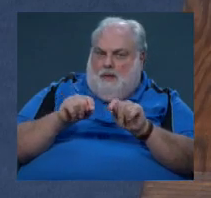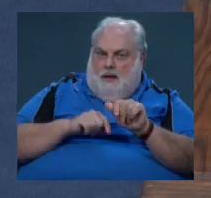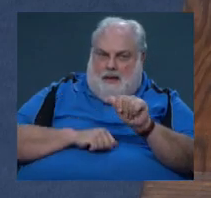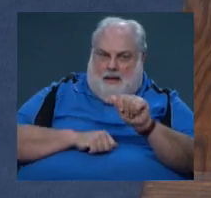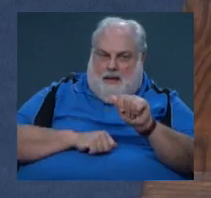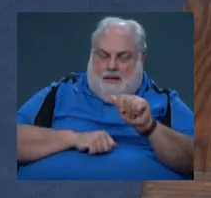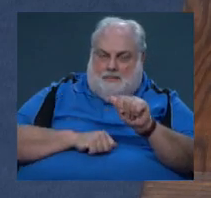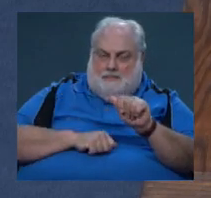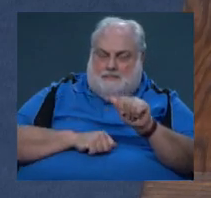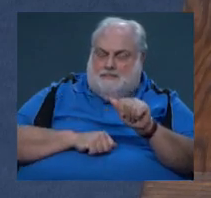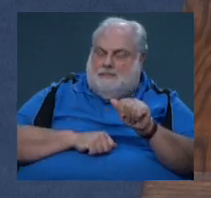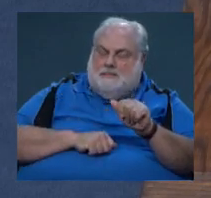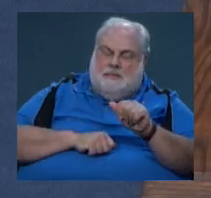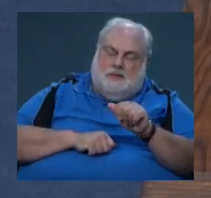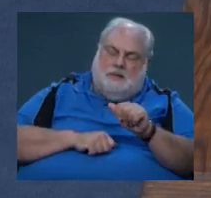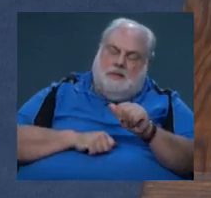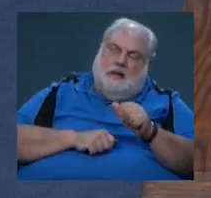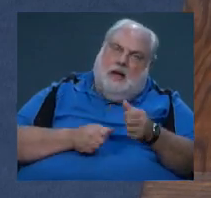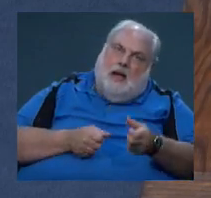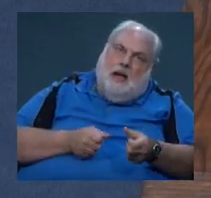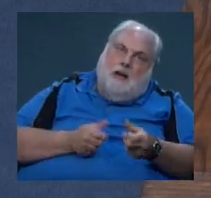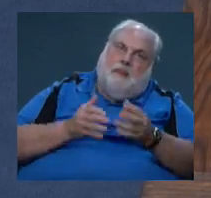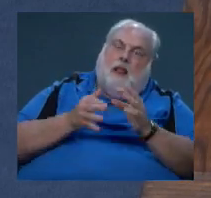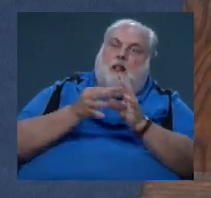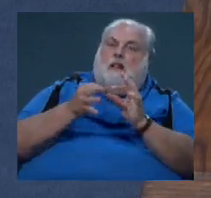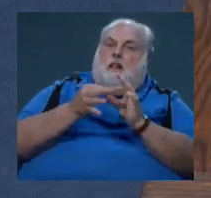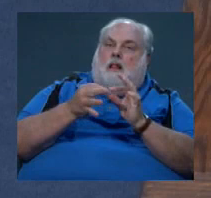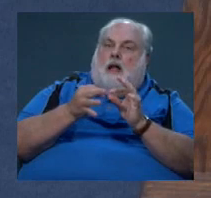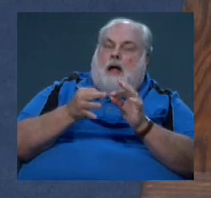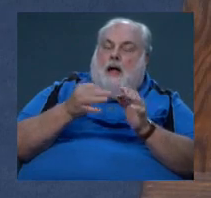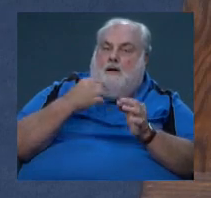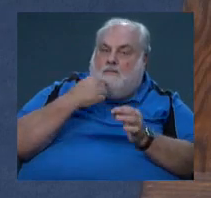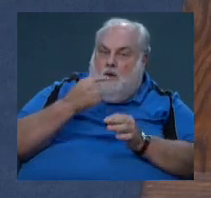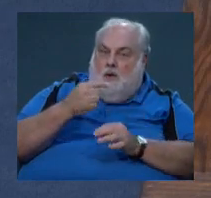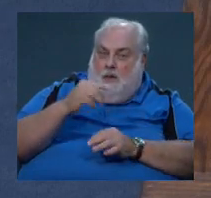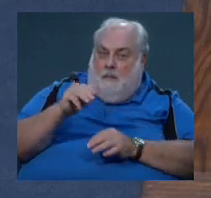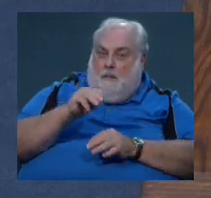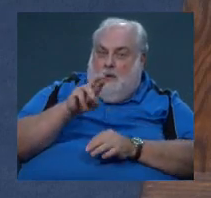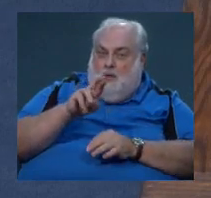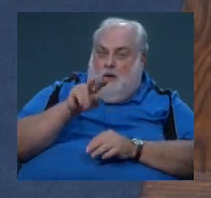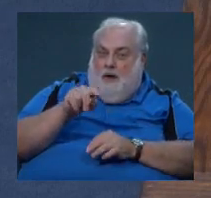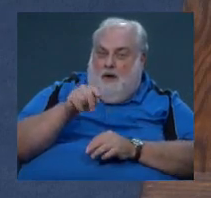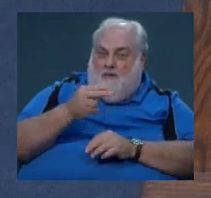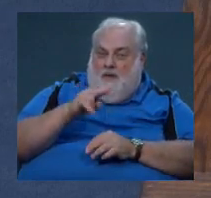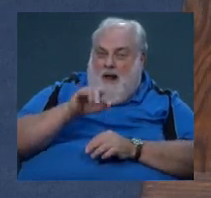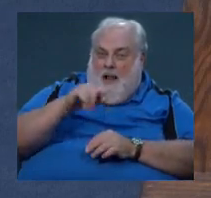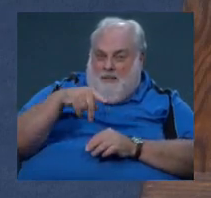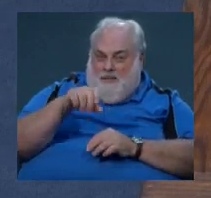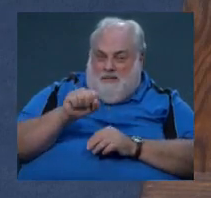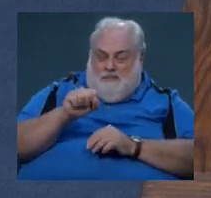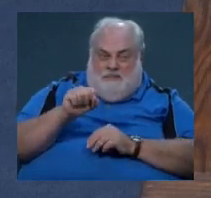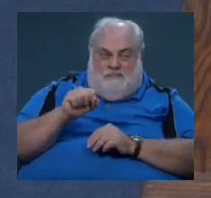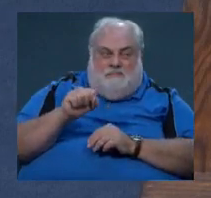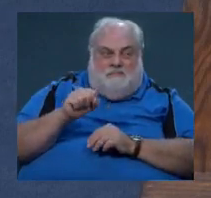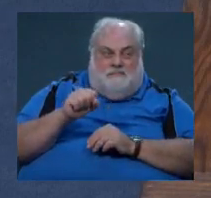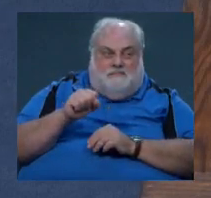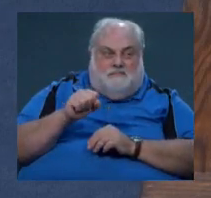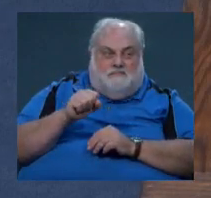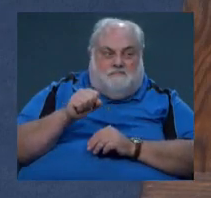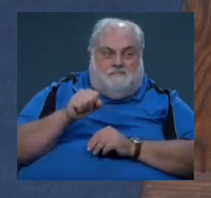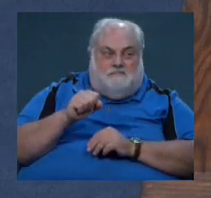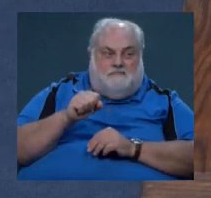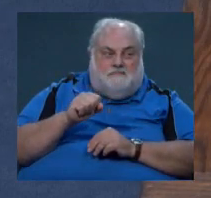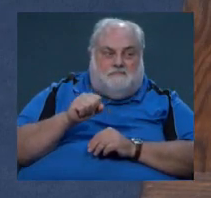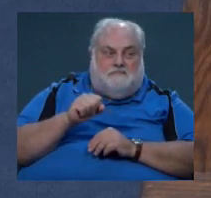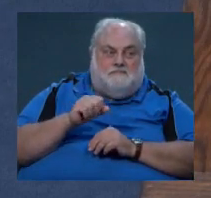I can't tell you how many conversations I've had with Mr. Phillips, and he and I have a pretty good relationship.